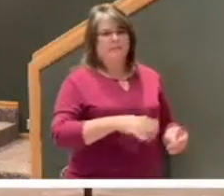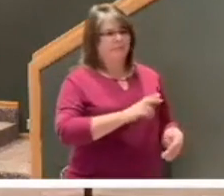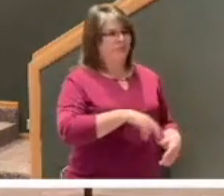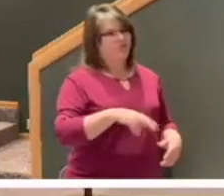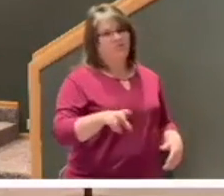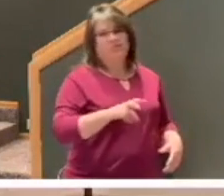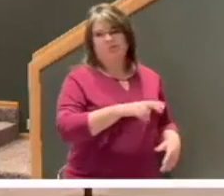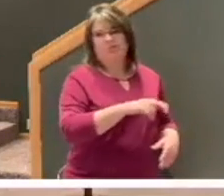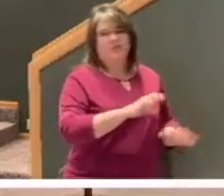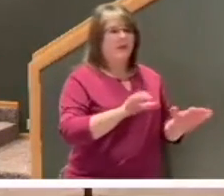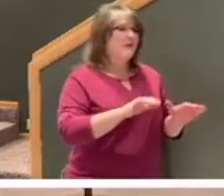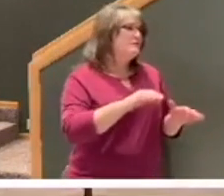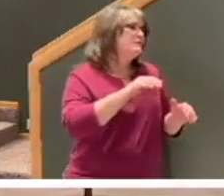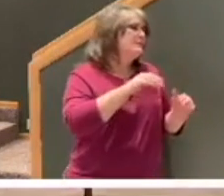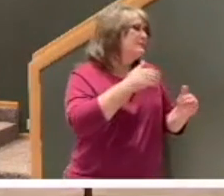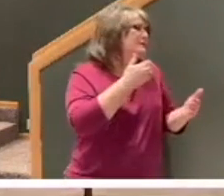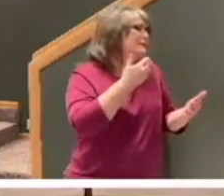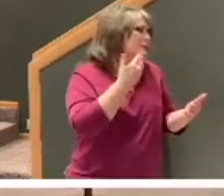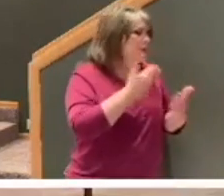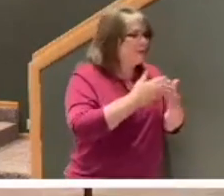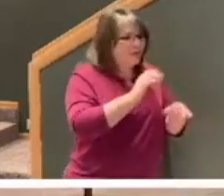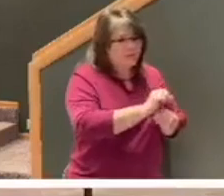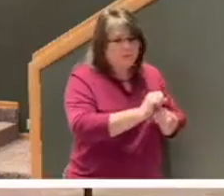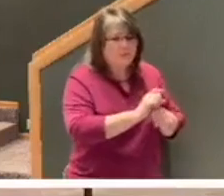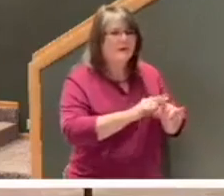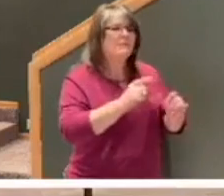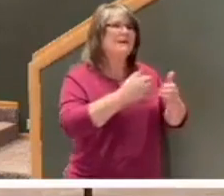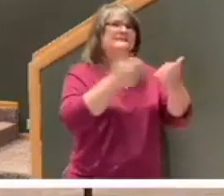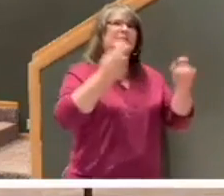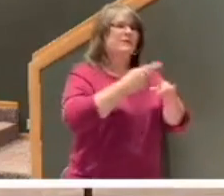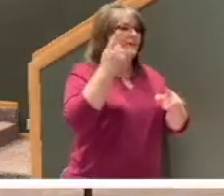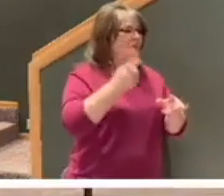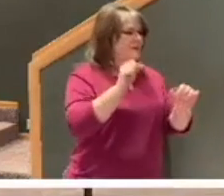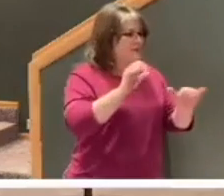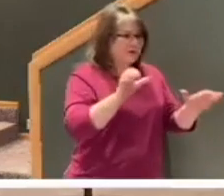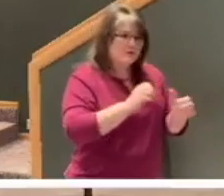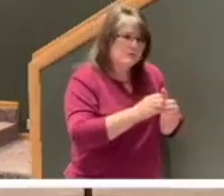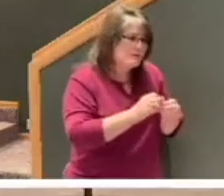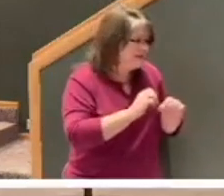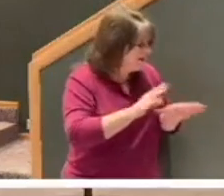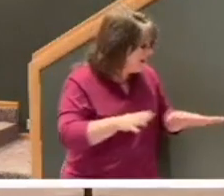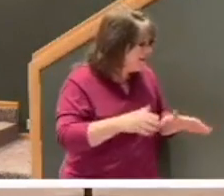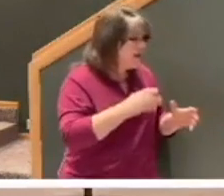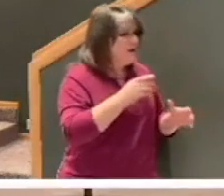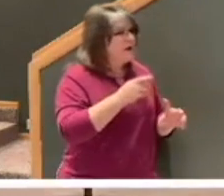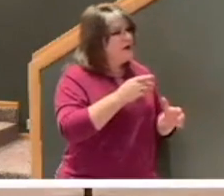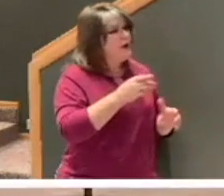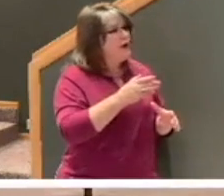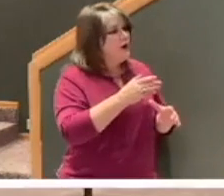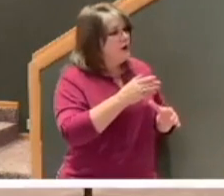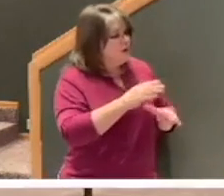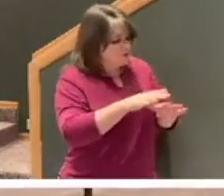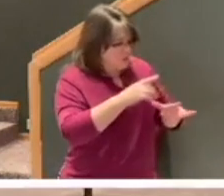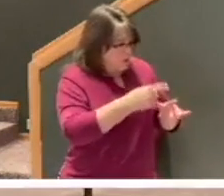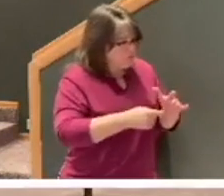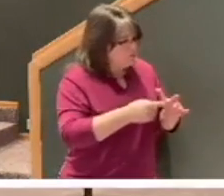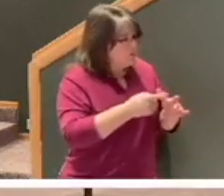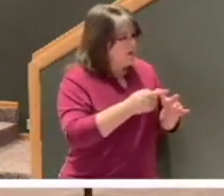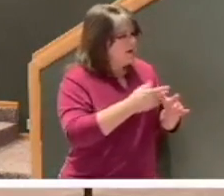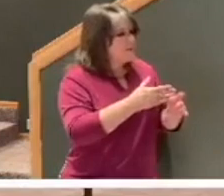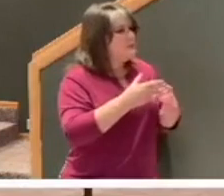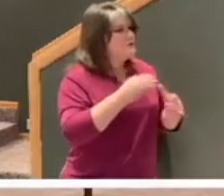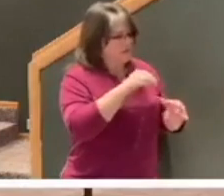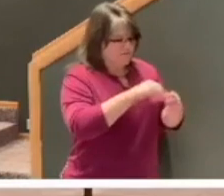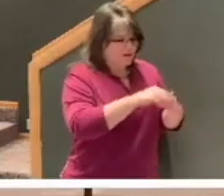sure you're doing great work, but apart from him, you can do nothing. Don't you want what you invest your time and energy and